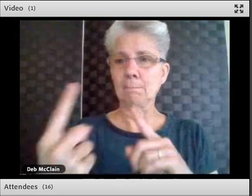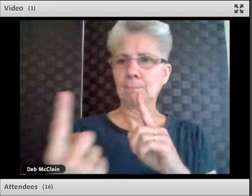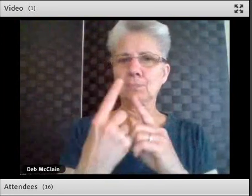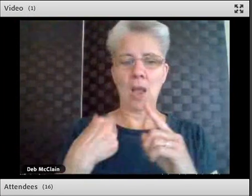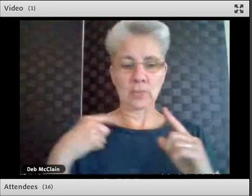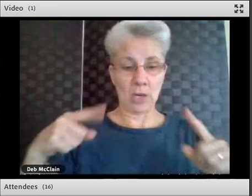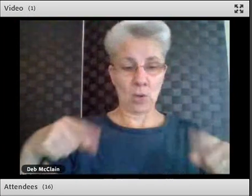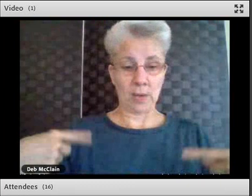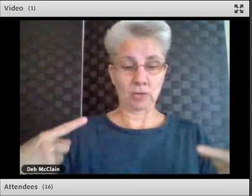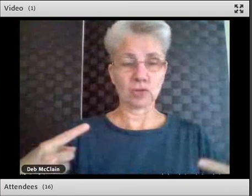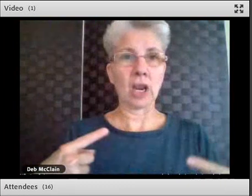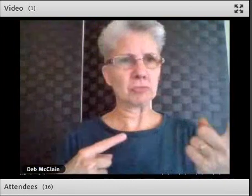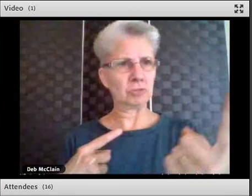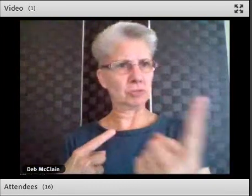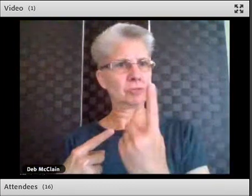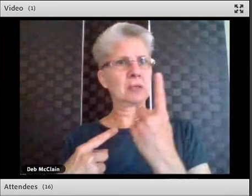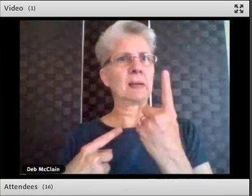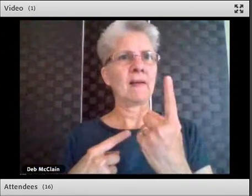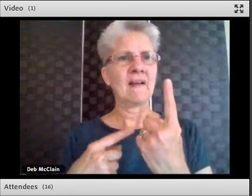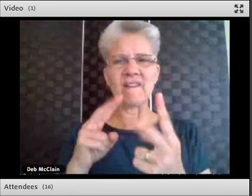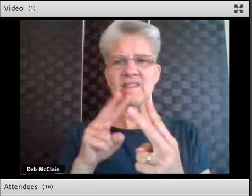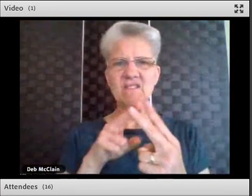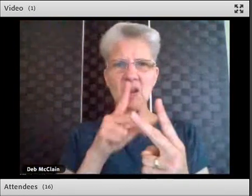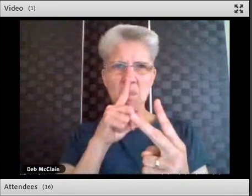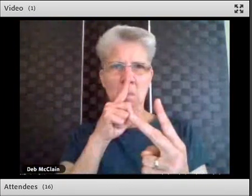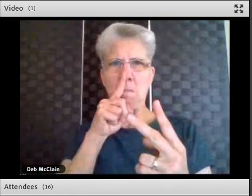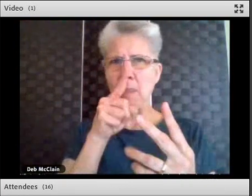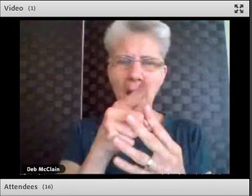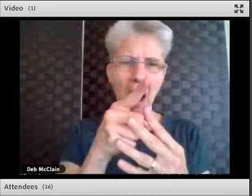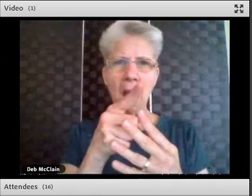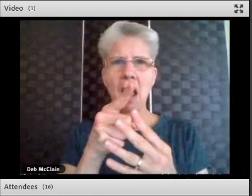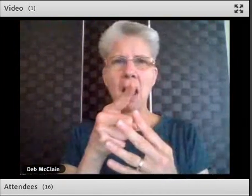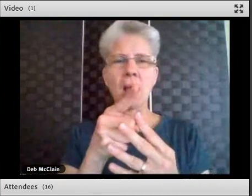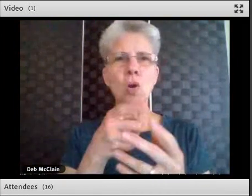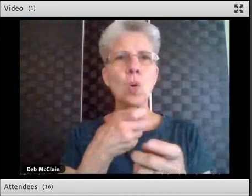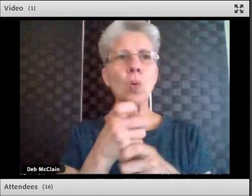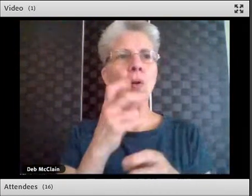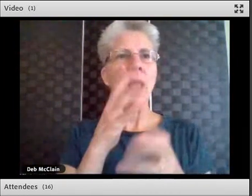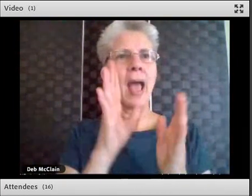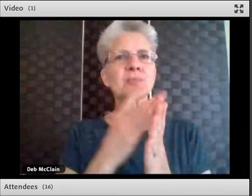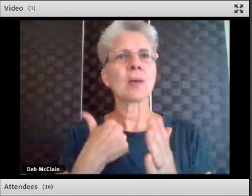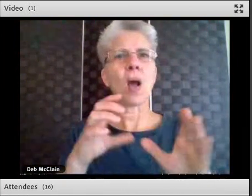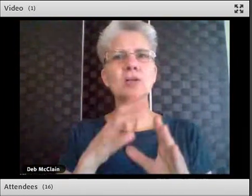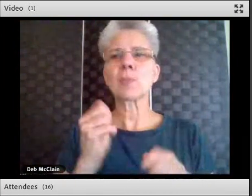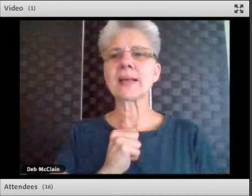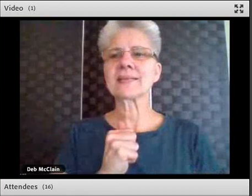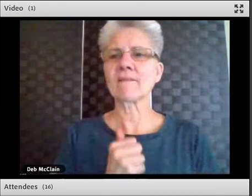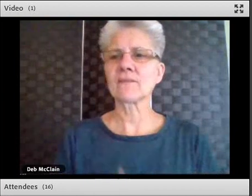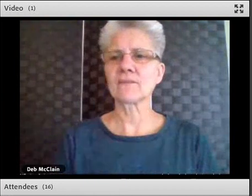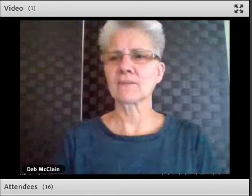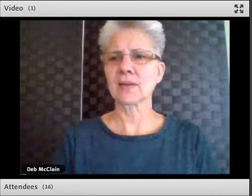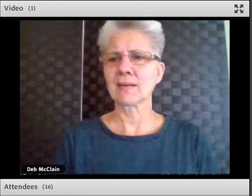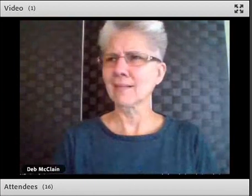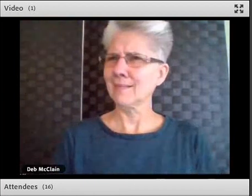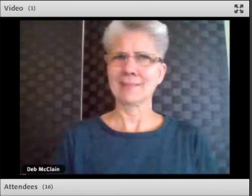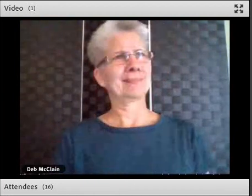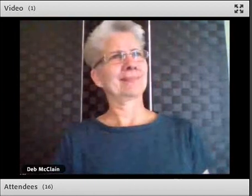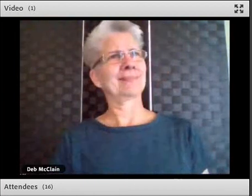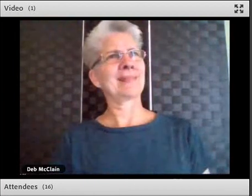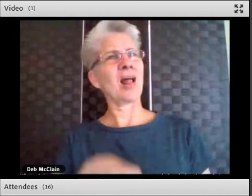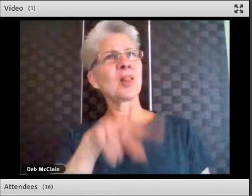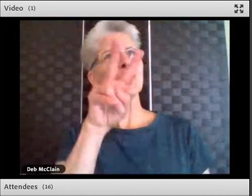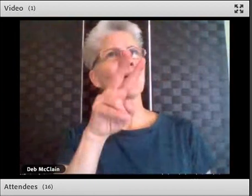a wheelchair and she very pointedly and very rudely asked me what I did to myself. And I looked straight